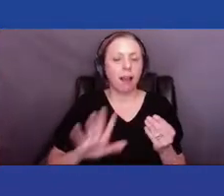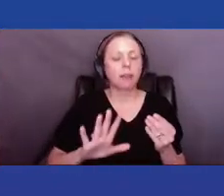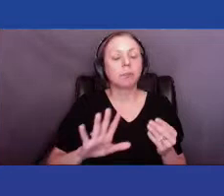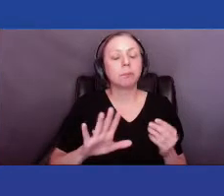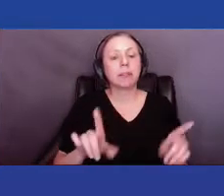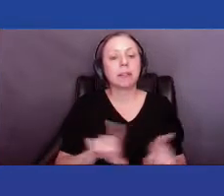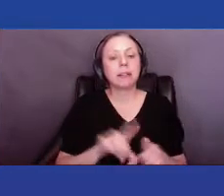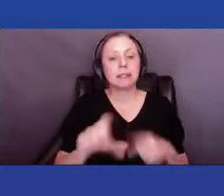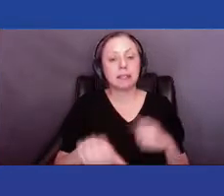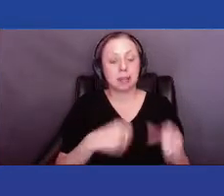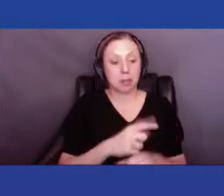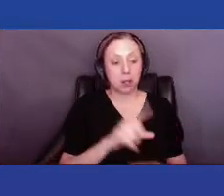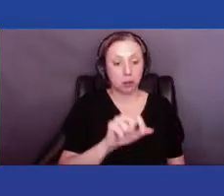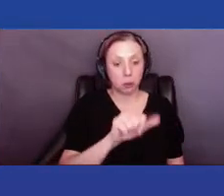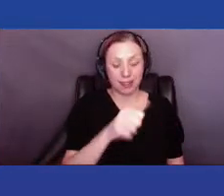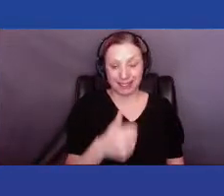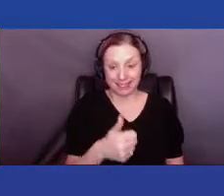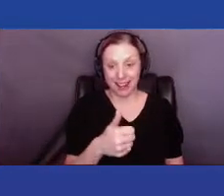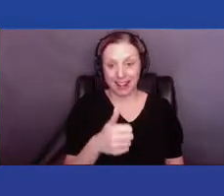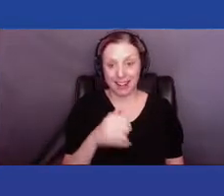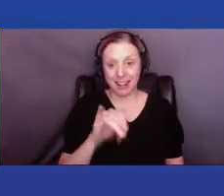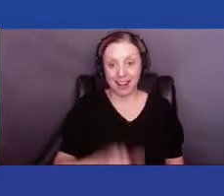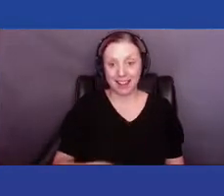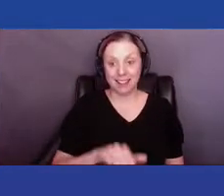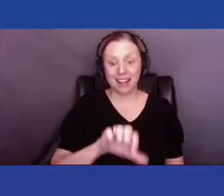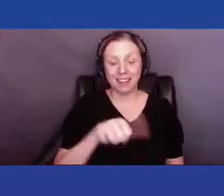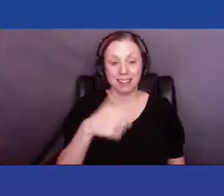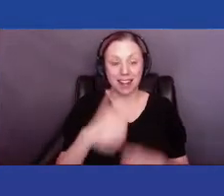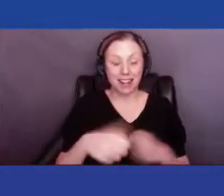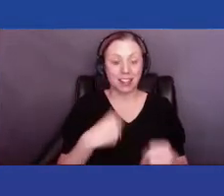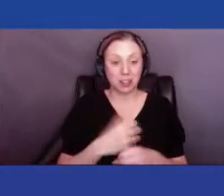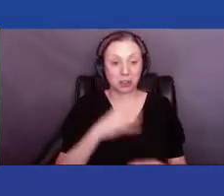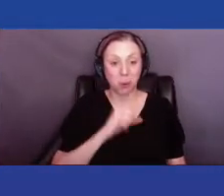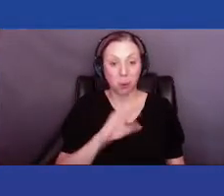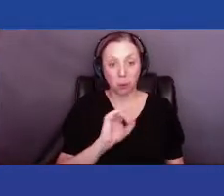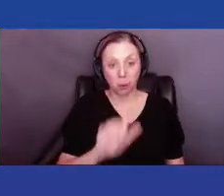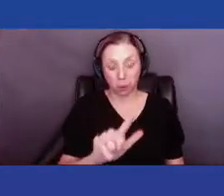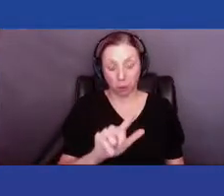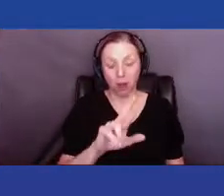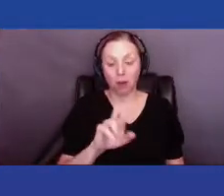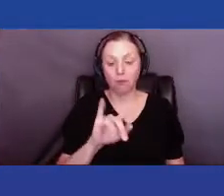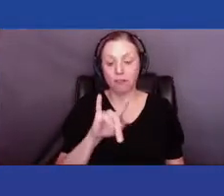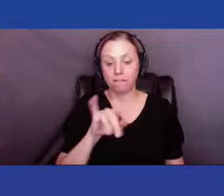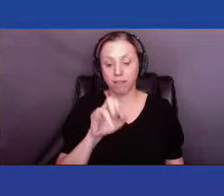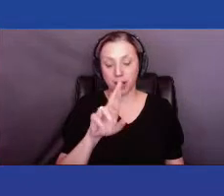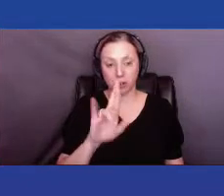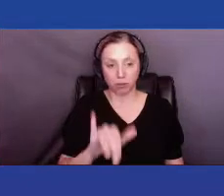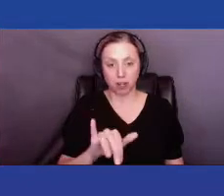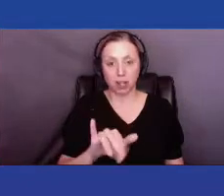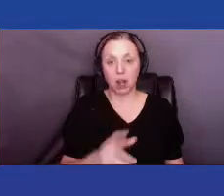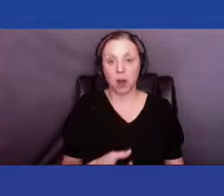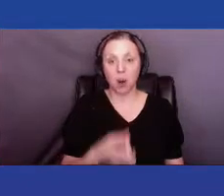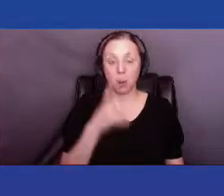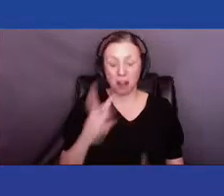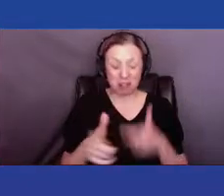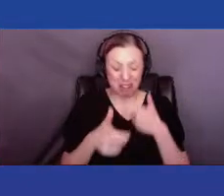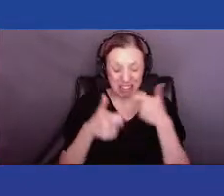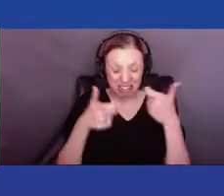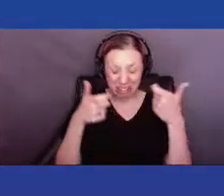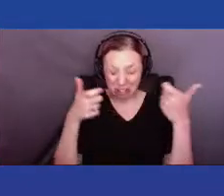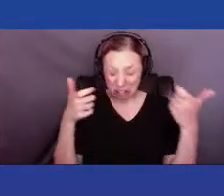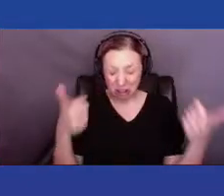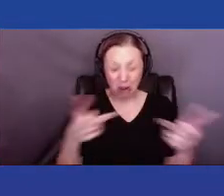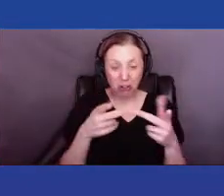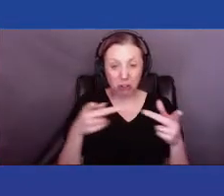2010, that the decades-old oil refinery, once the largest in the Western Hemisphere, that takes up acres of